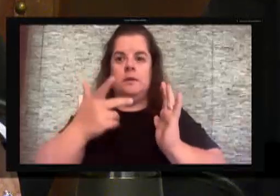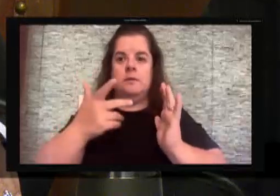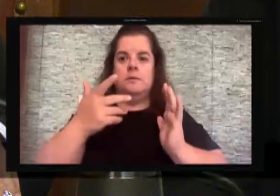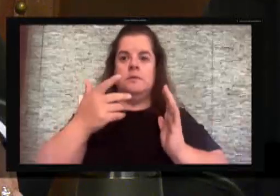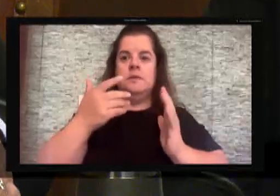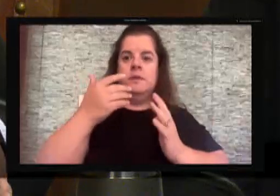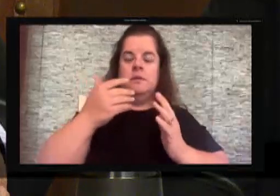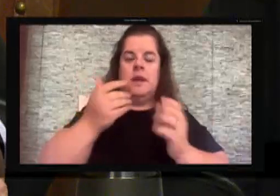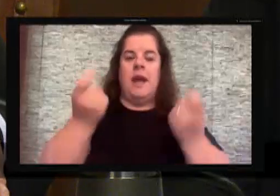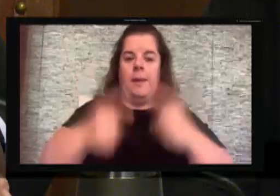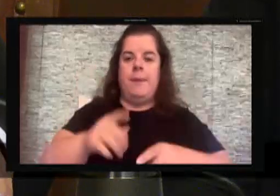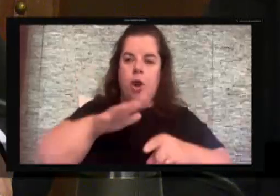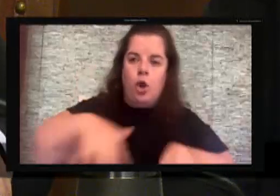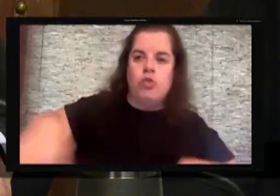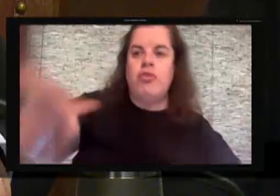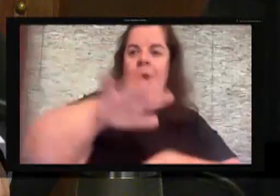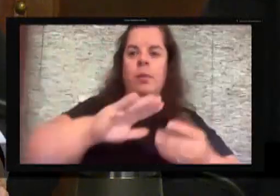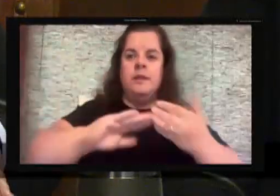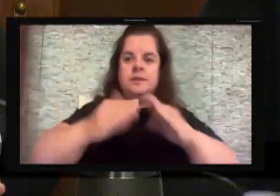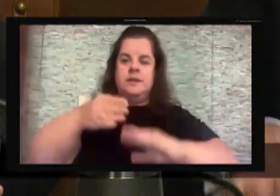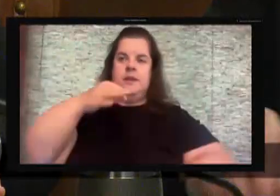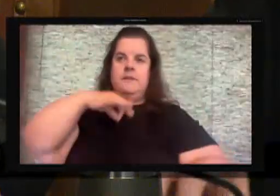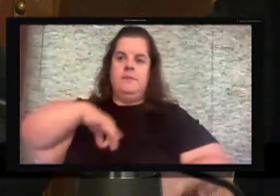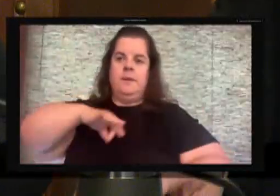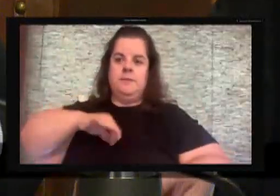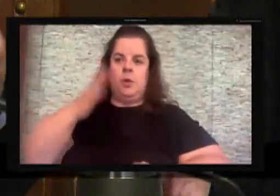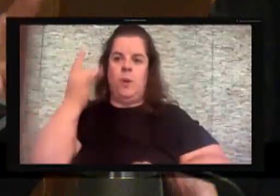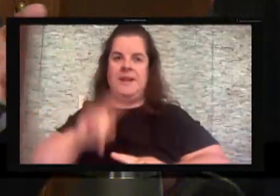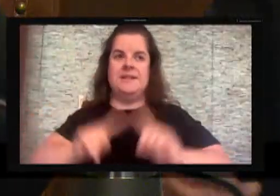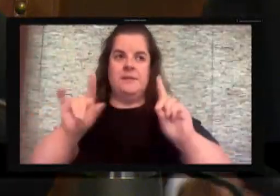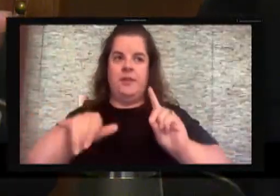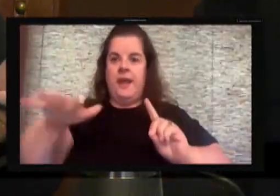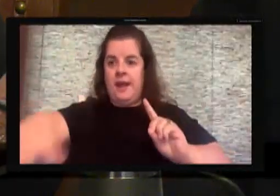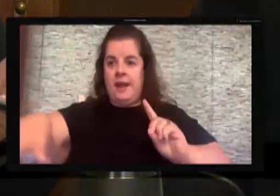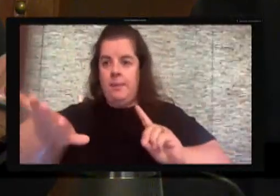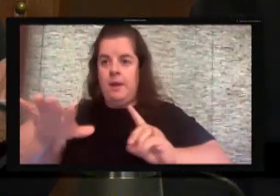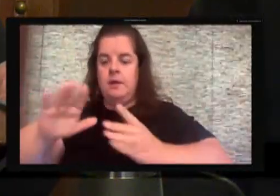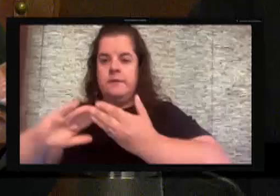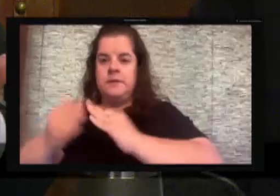different on that side of town. And because